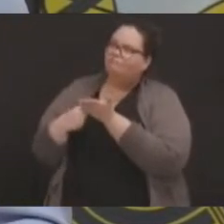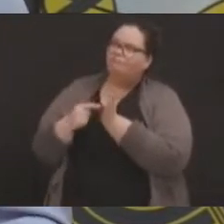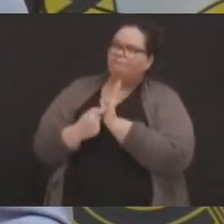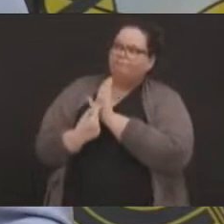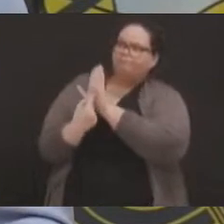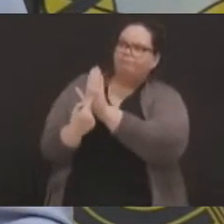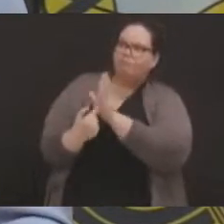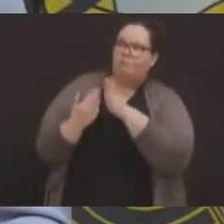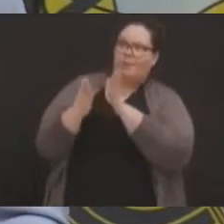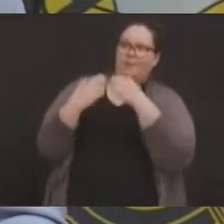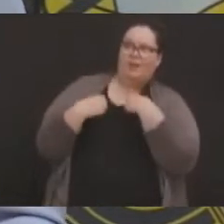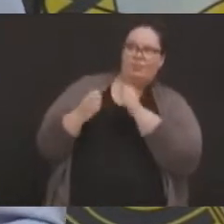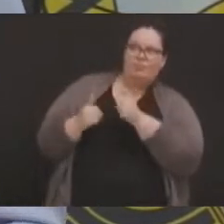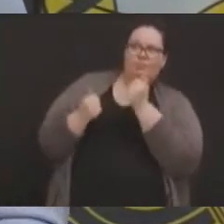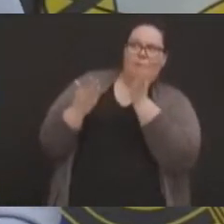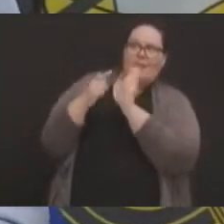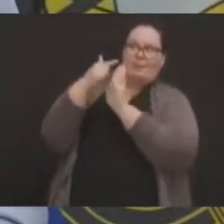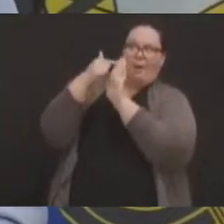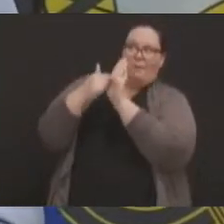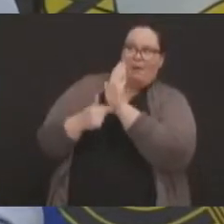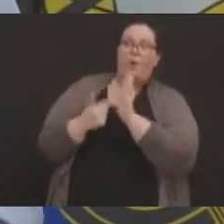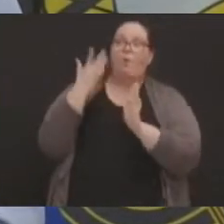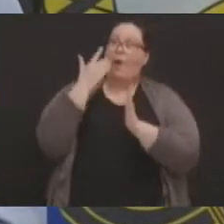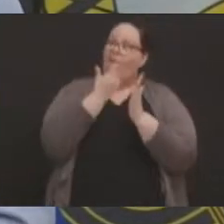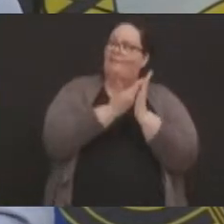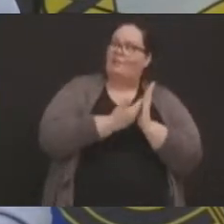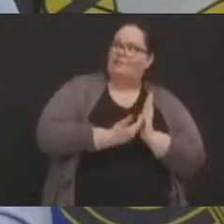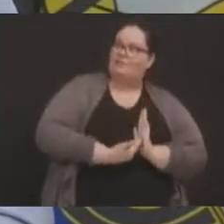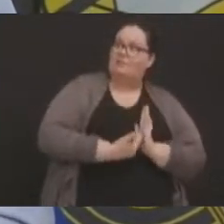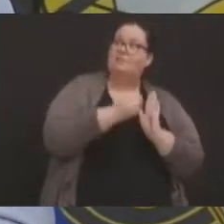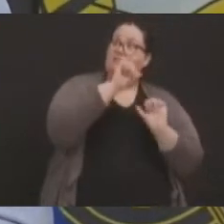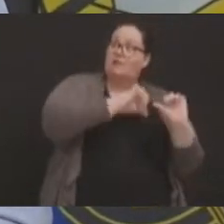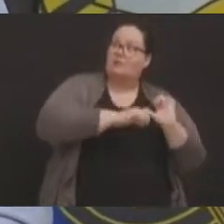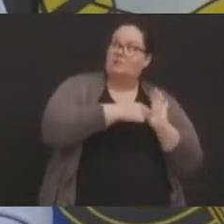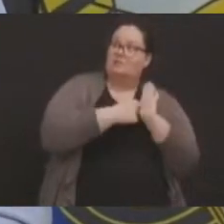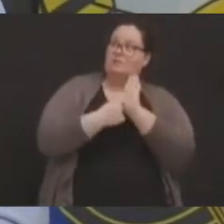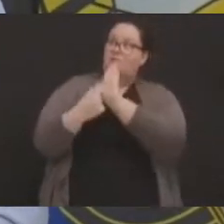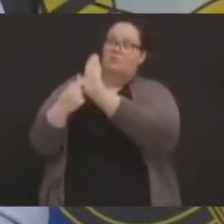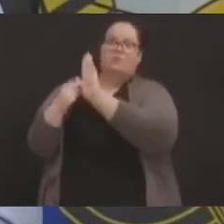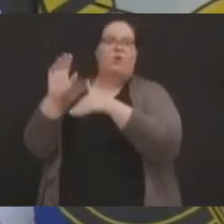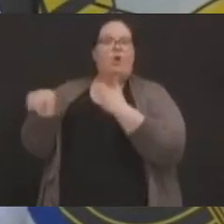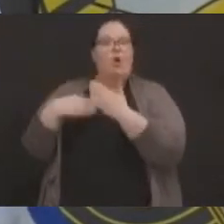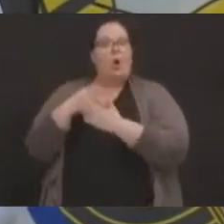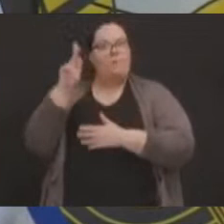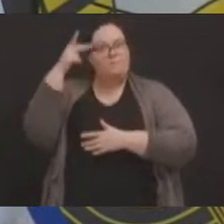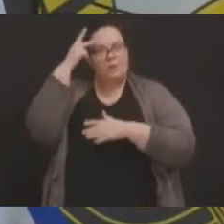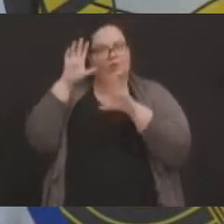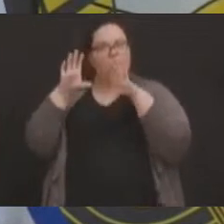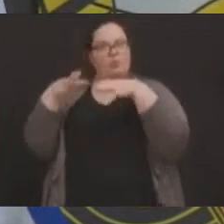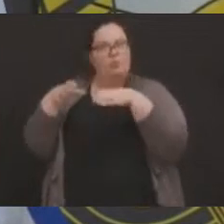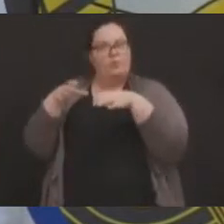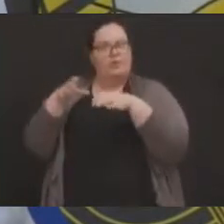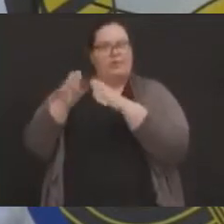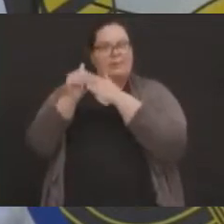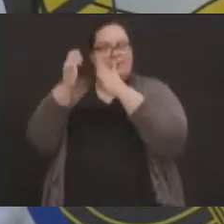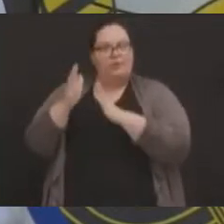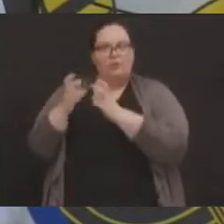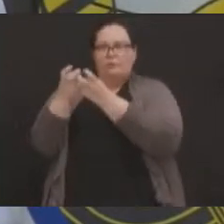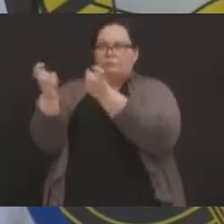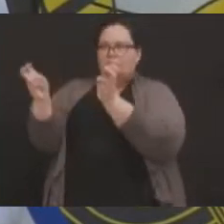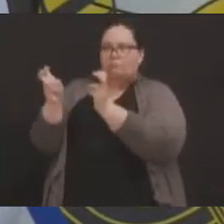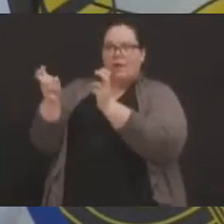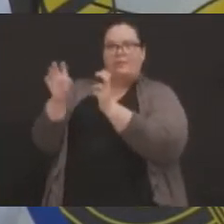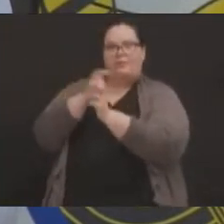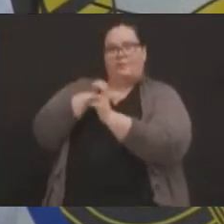Cabinet. Zones 5, 6, and 7, covering northern and northeastern New Brunswick, you are doing well and we thank you.